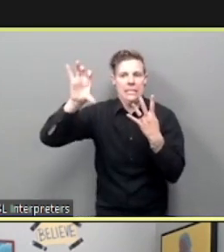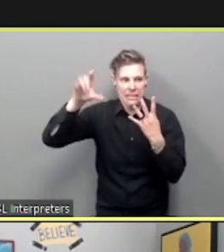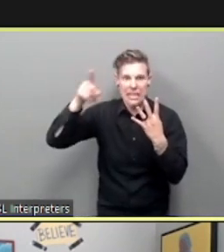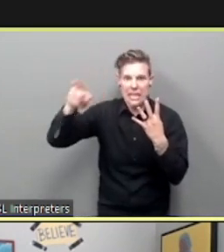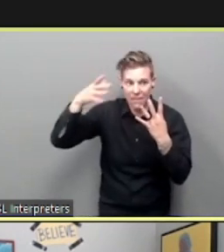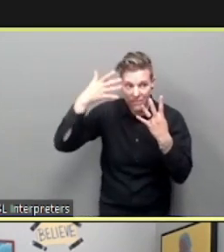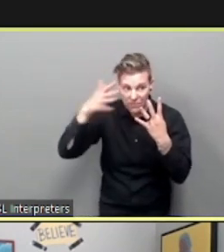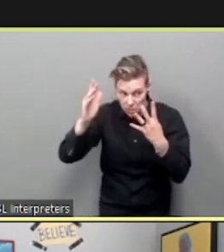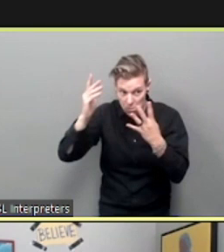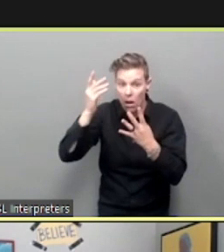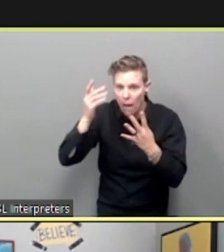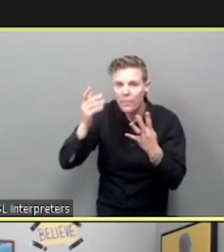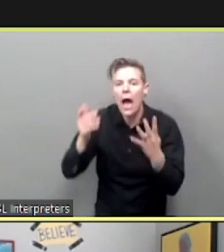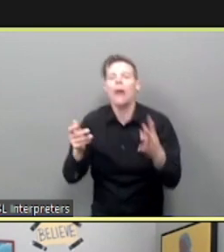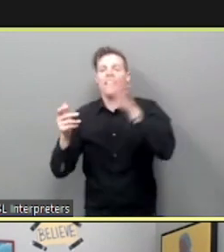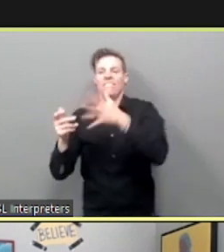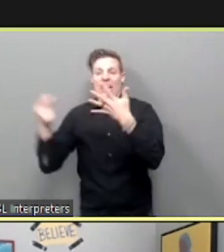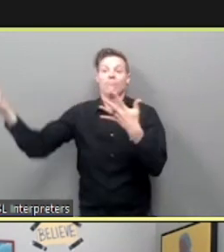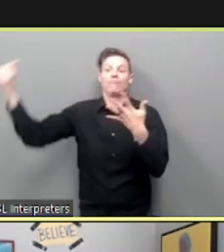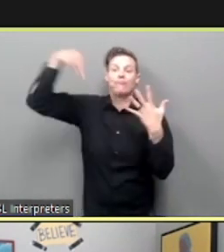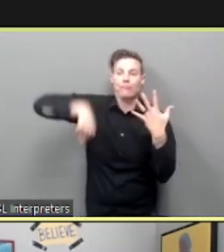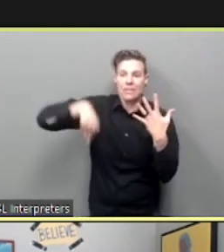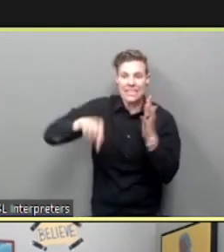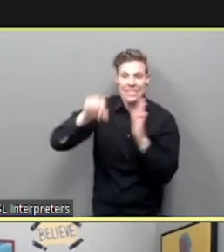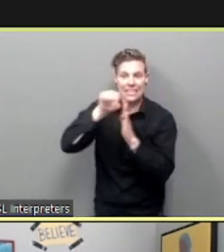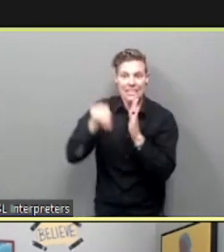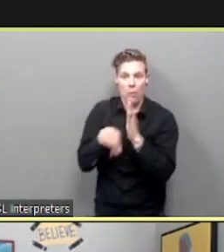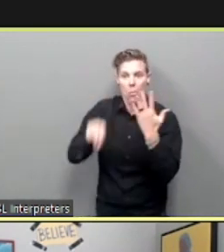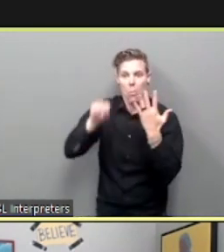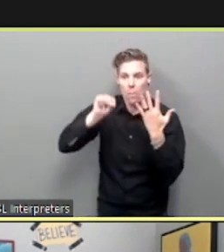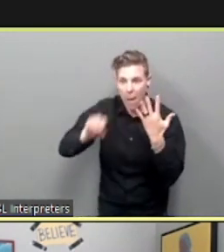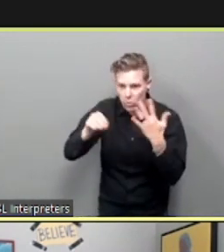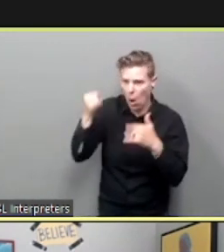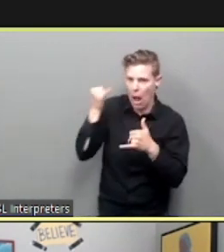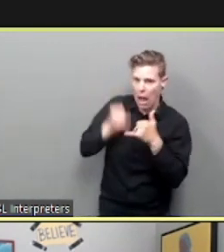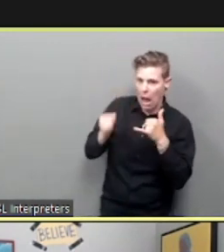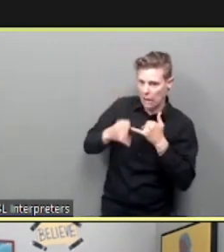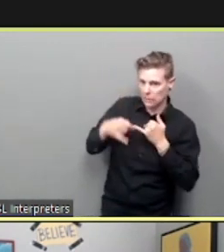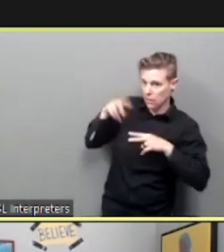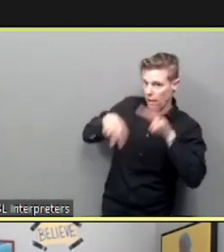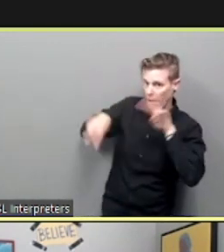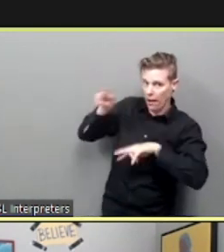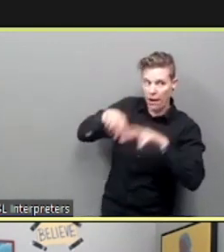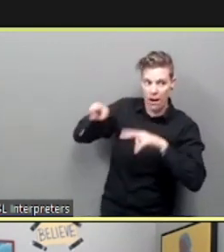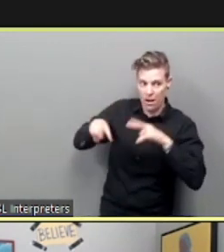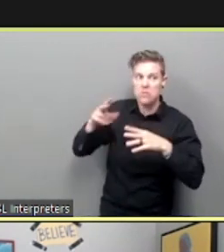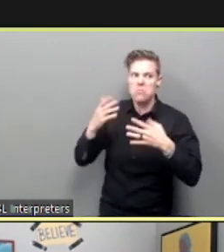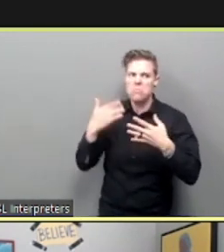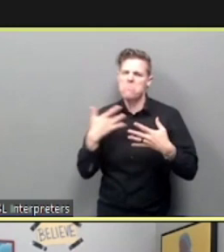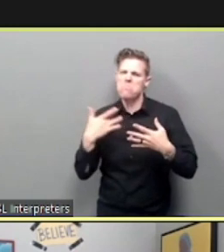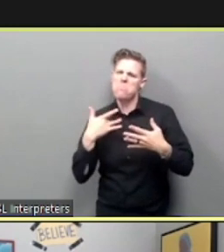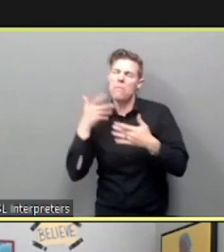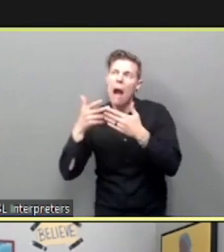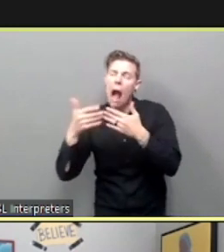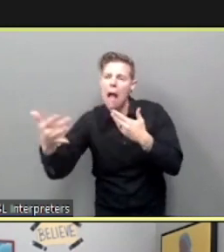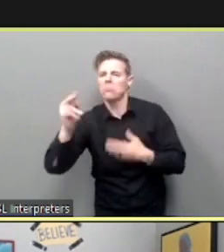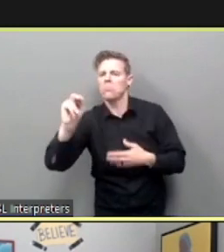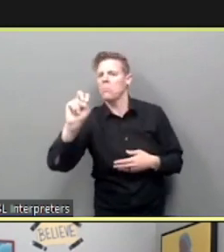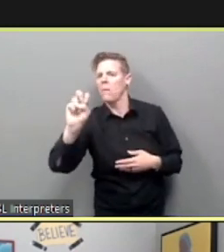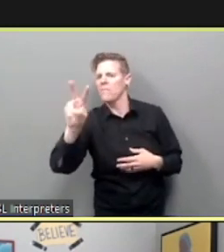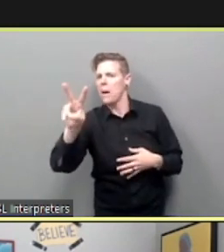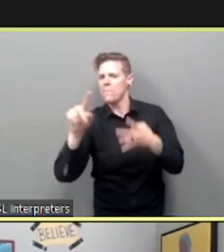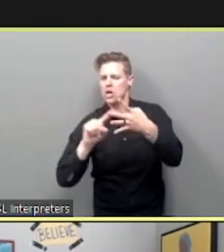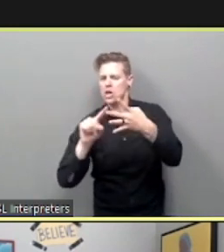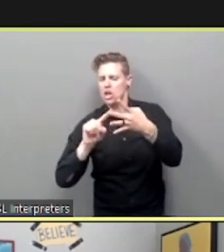11-year-olds vaccinated. So that's super excited for all those parents out there who are waiting for their kids to get their vaccine. Next